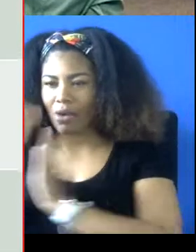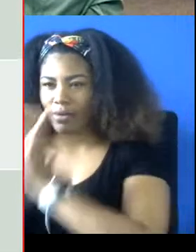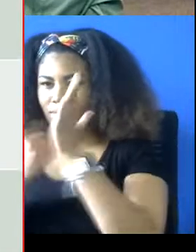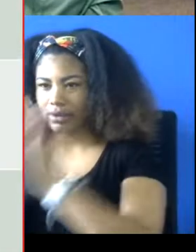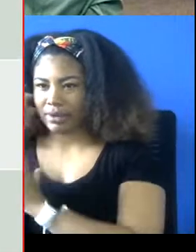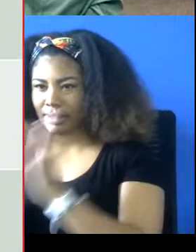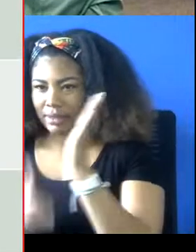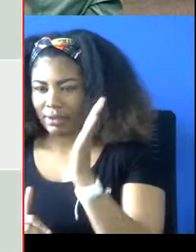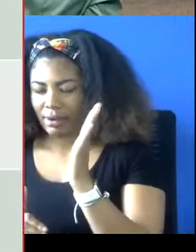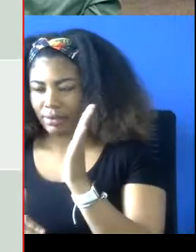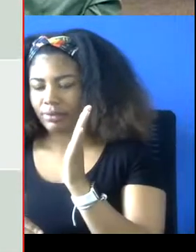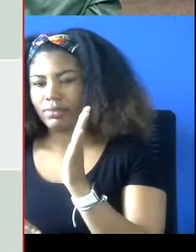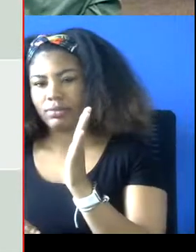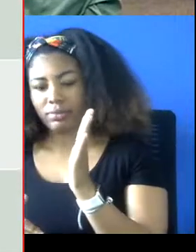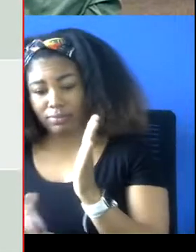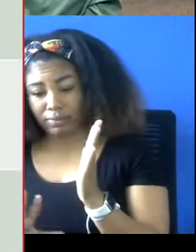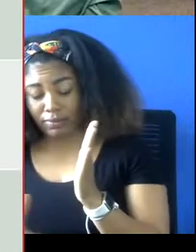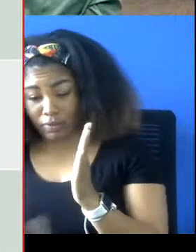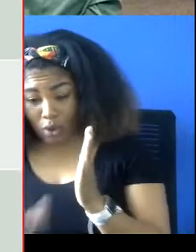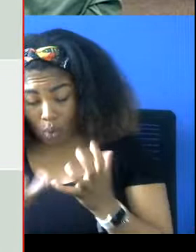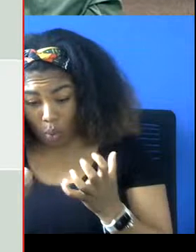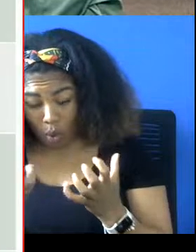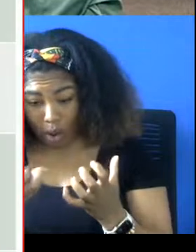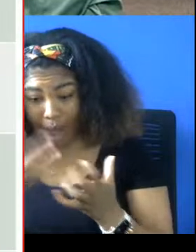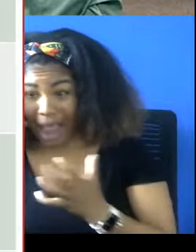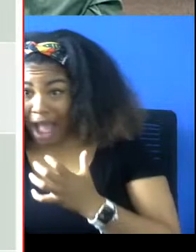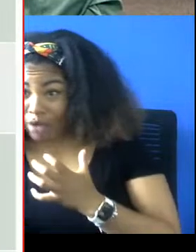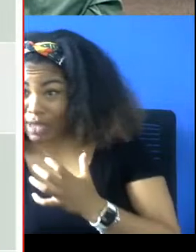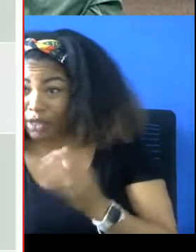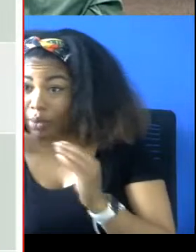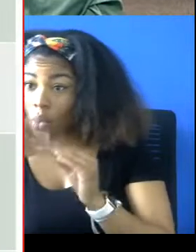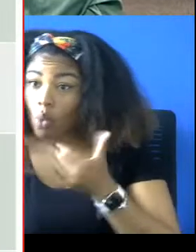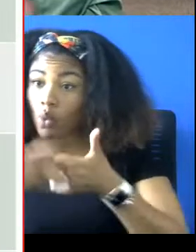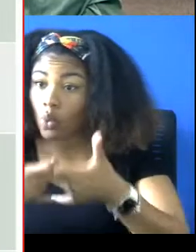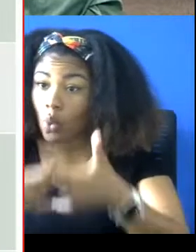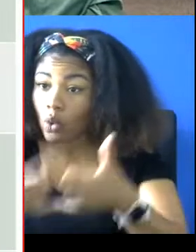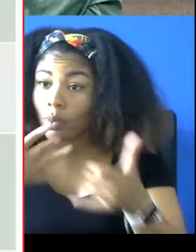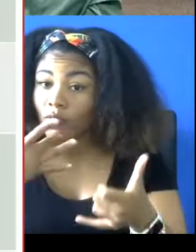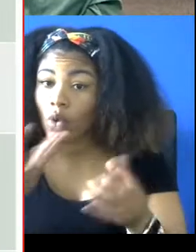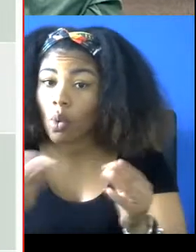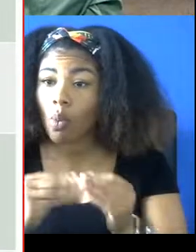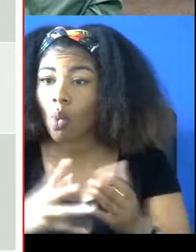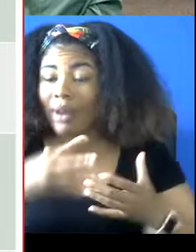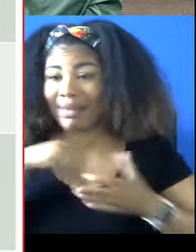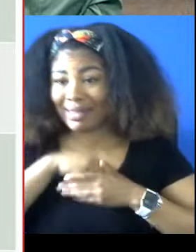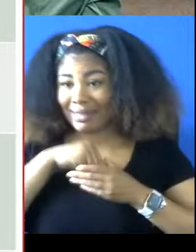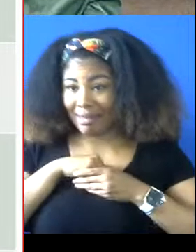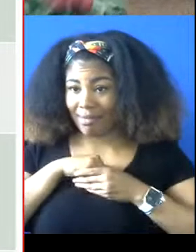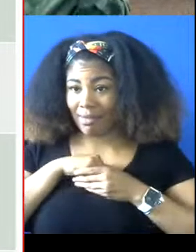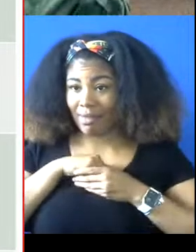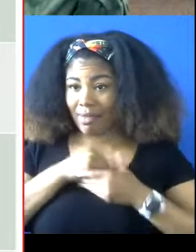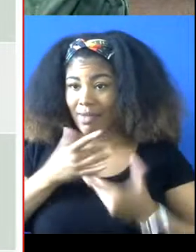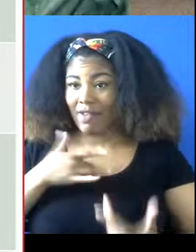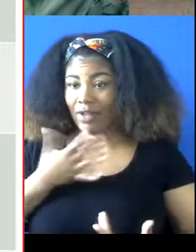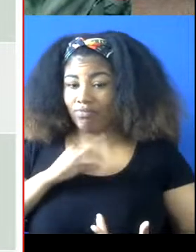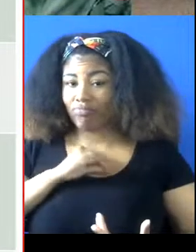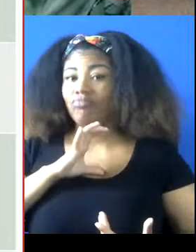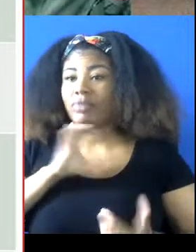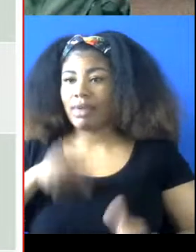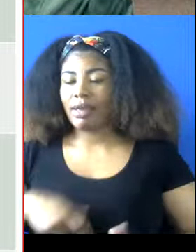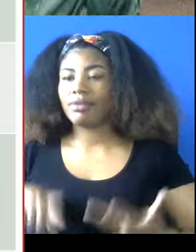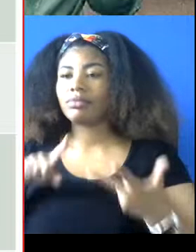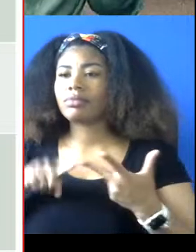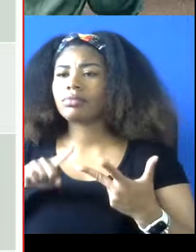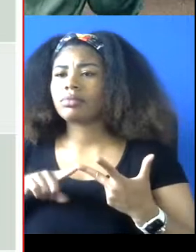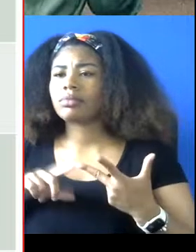to address motivational engagement. And then, of course, social emotional. Again, sometimes the social